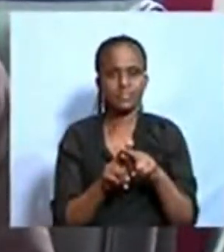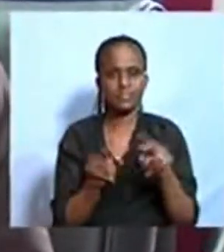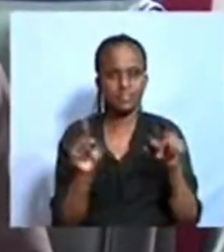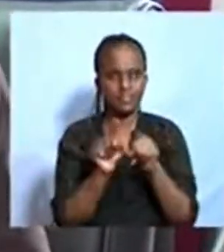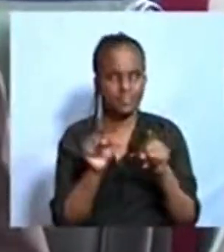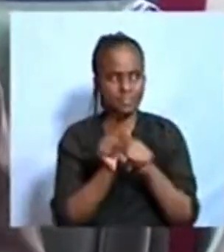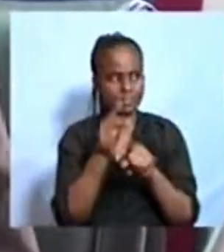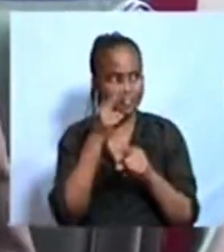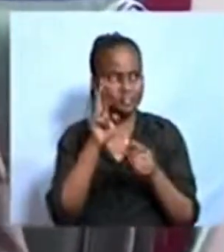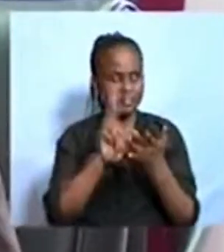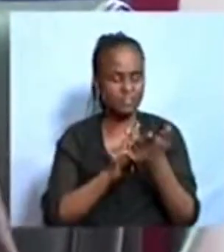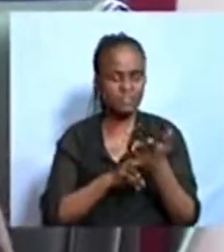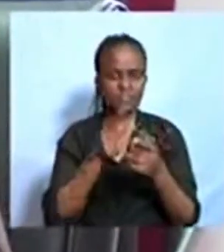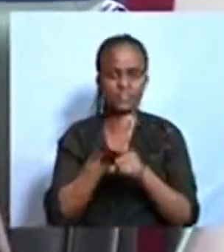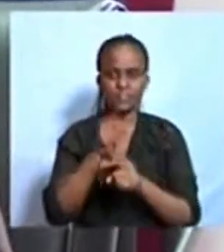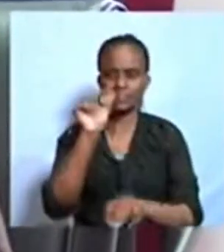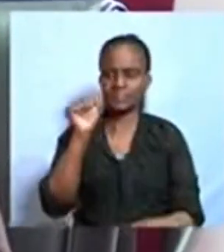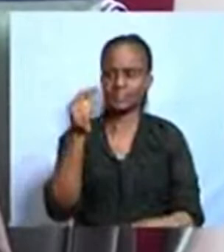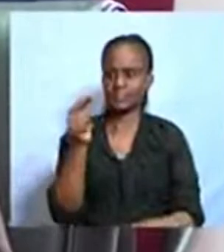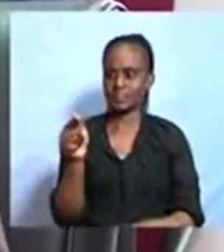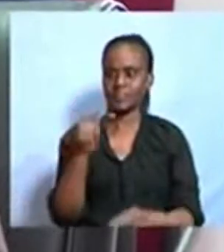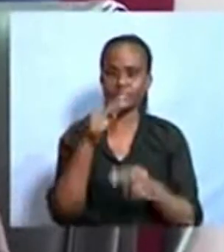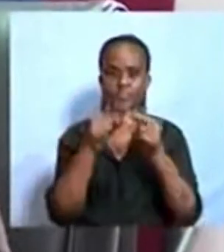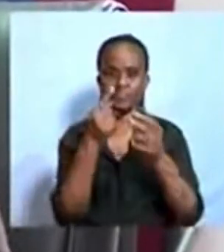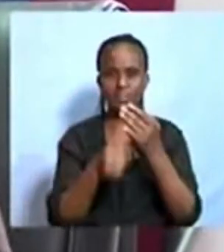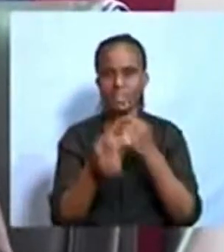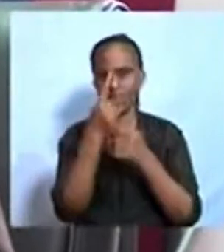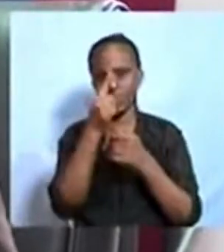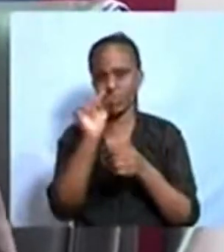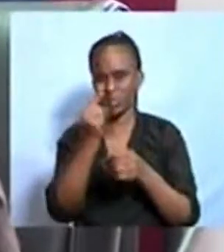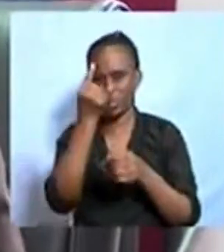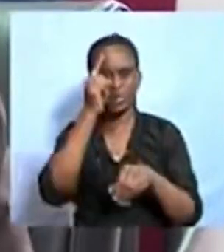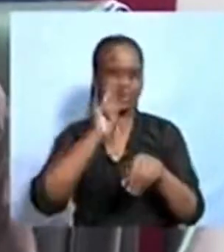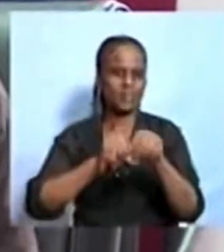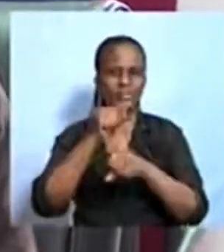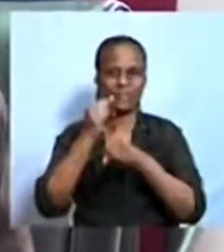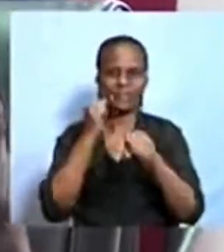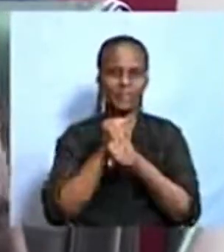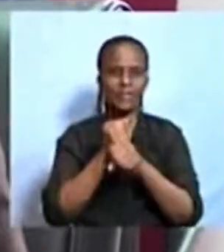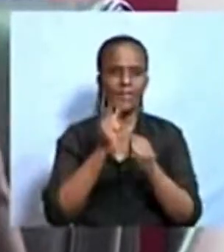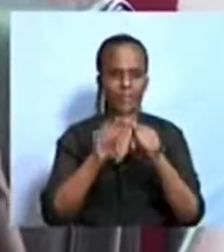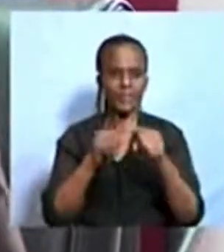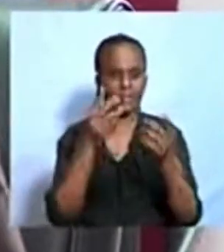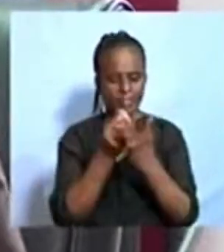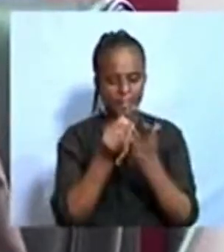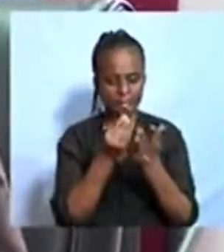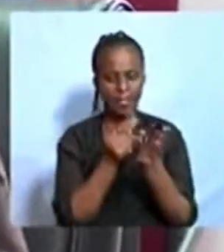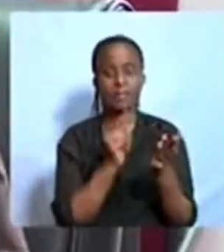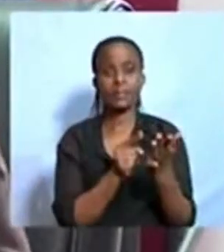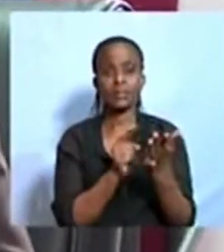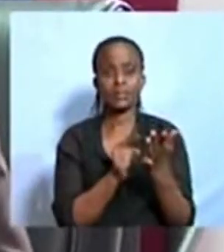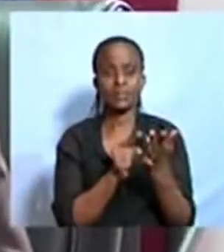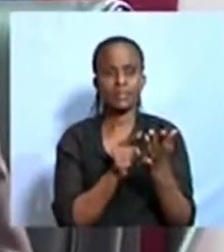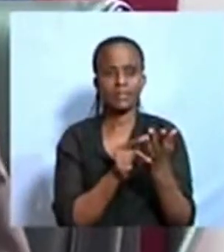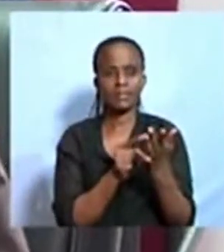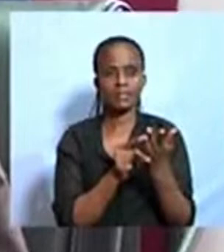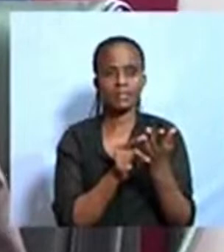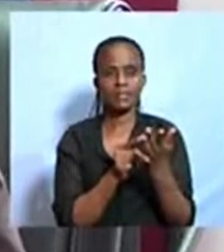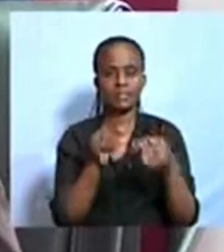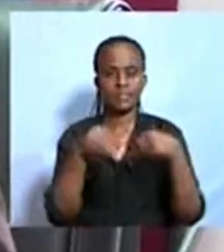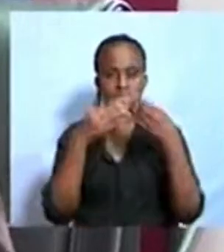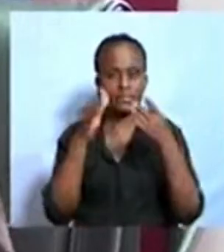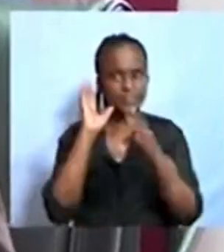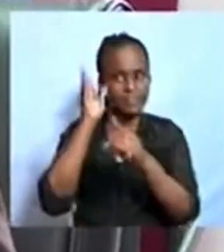the report from the Auditor General, that means once in a year. Meanwhile, the money has been given to